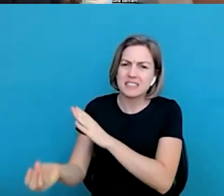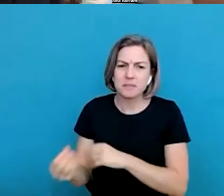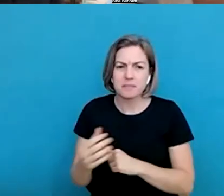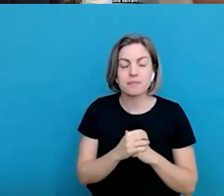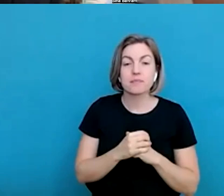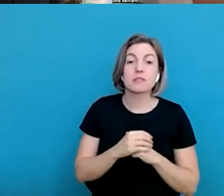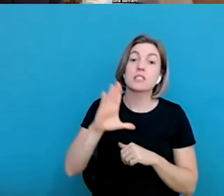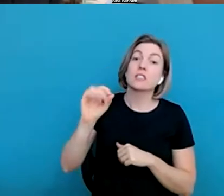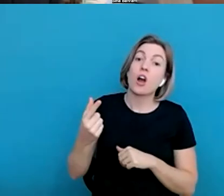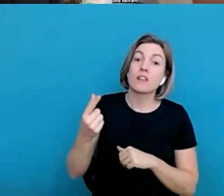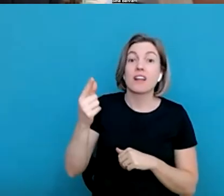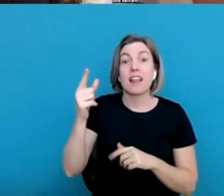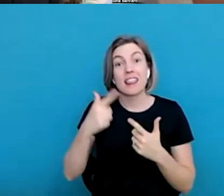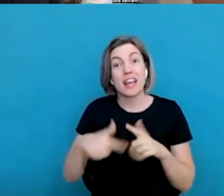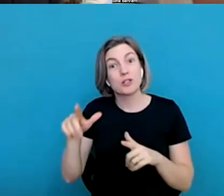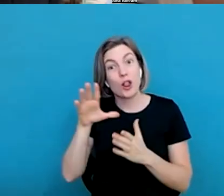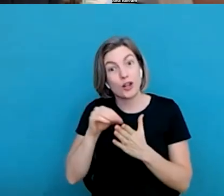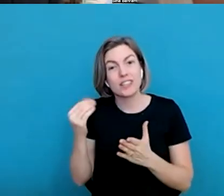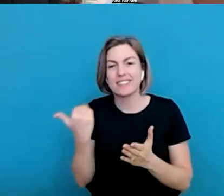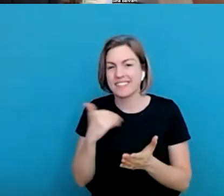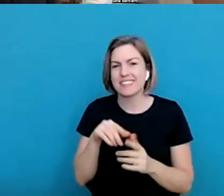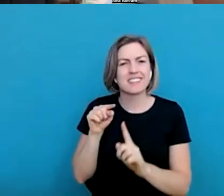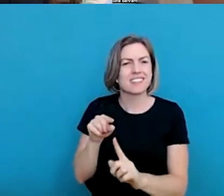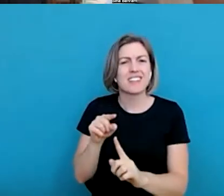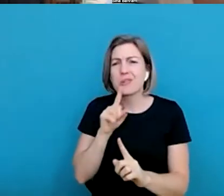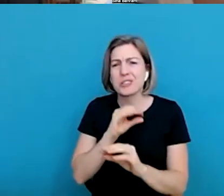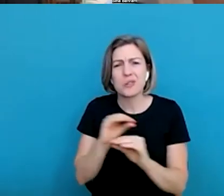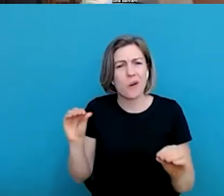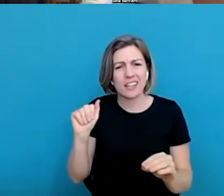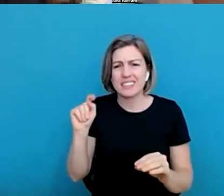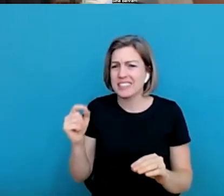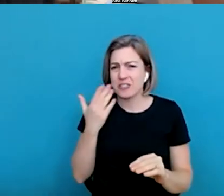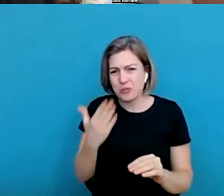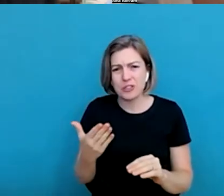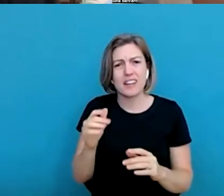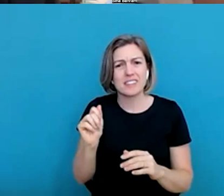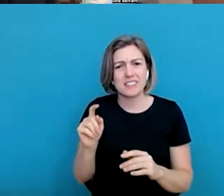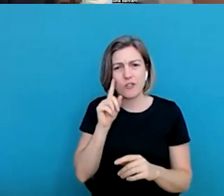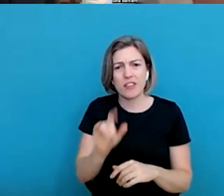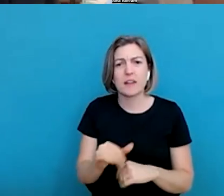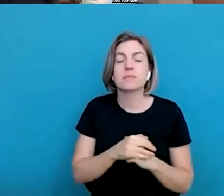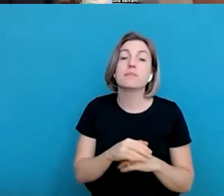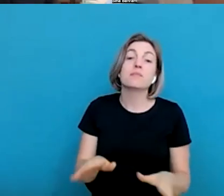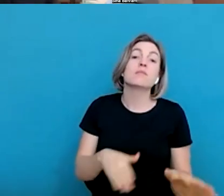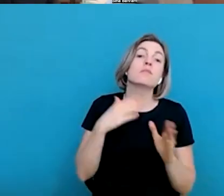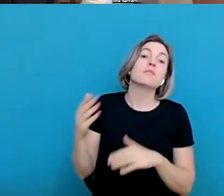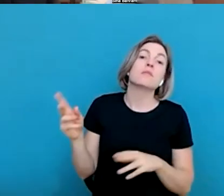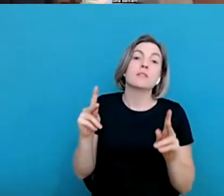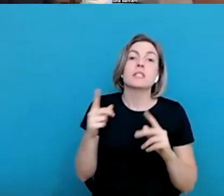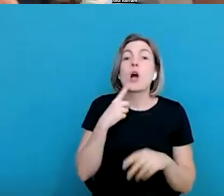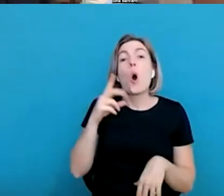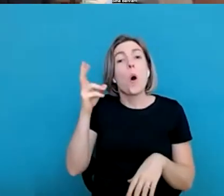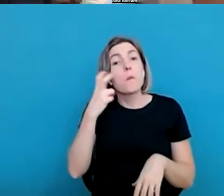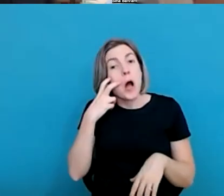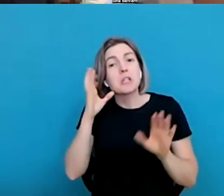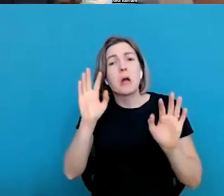Cognitive language and learning, again, if we don't have any really good AT for that. But even areas like people say, well, at least blindness is, and